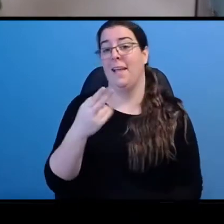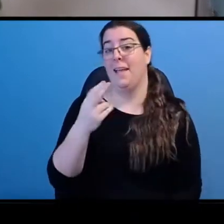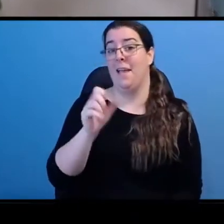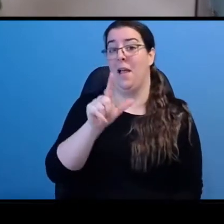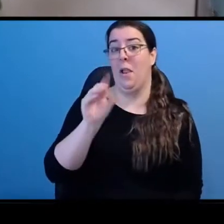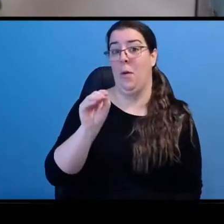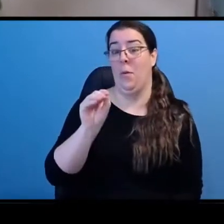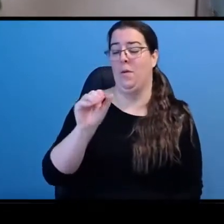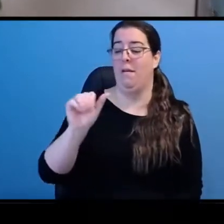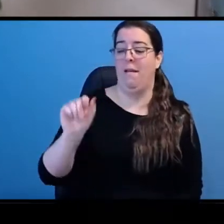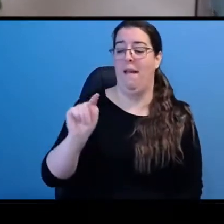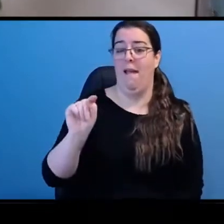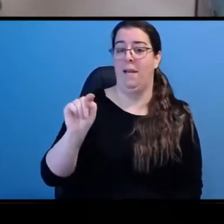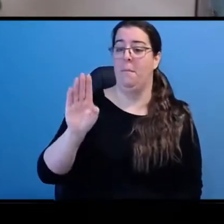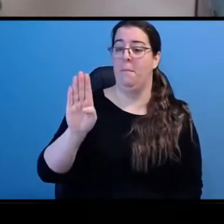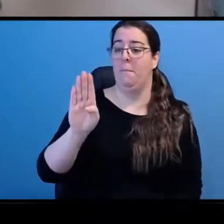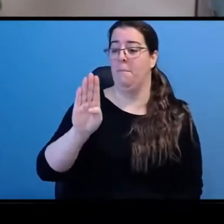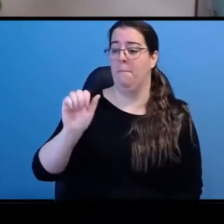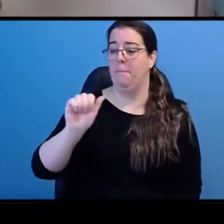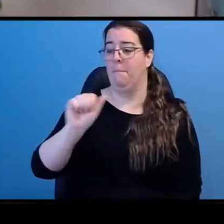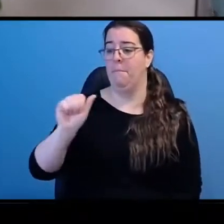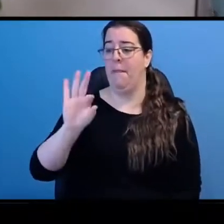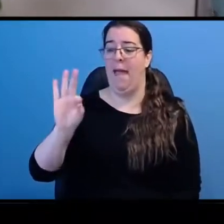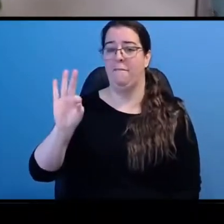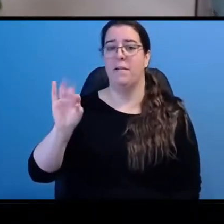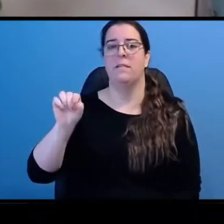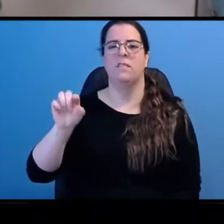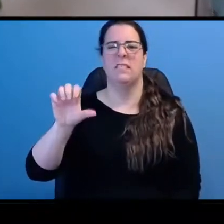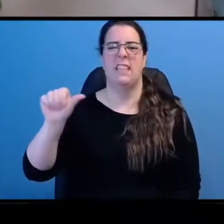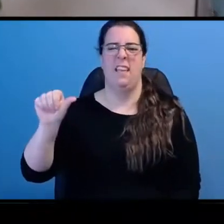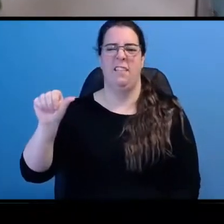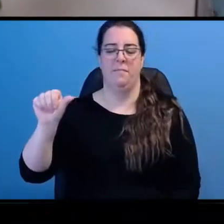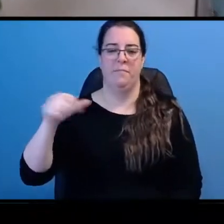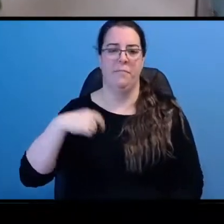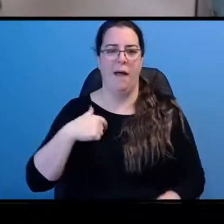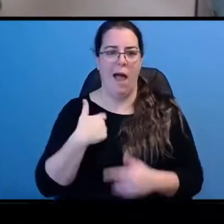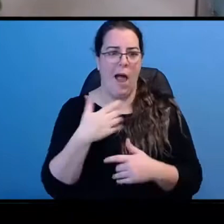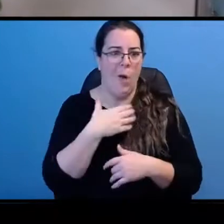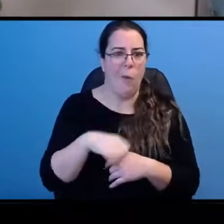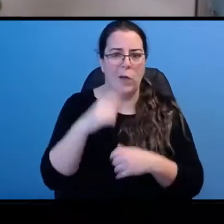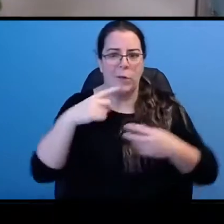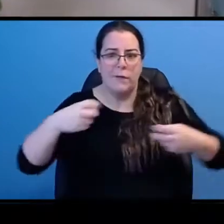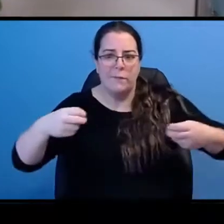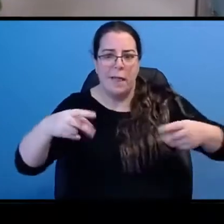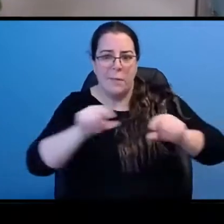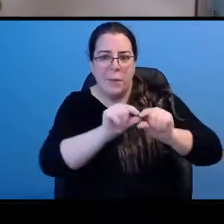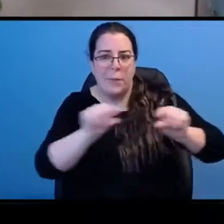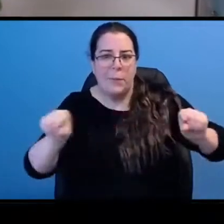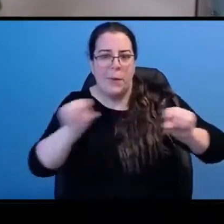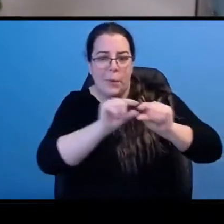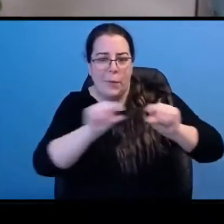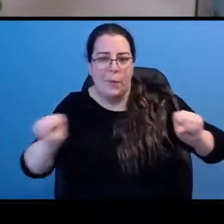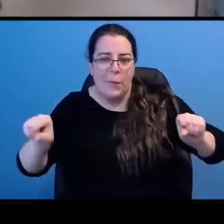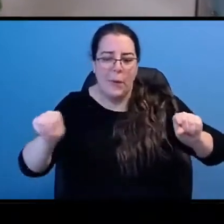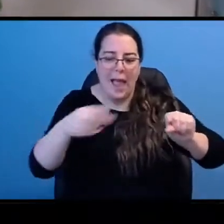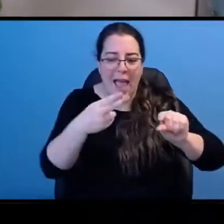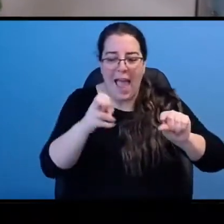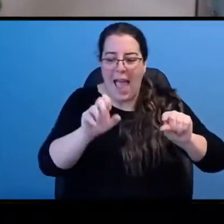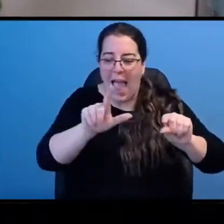hello@baaff.ca. I wish we could have had a little ticker that ran on the bottom. Email us